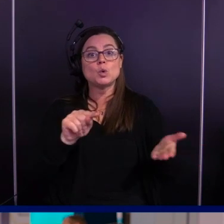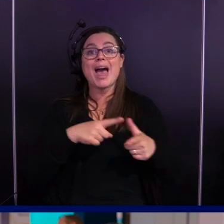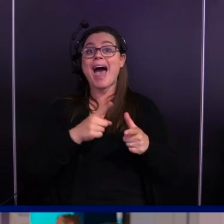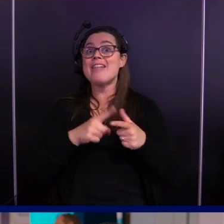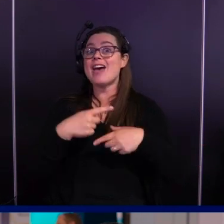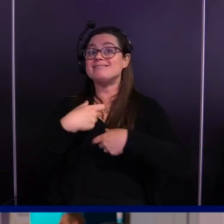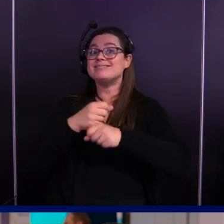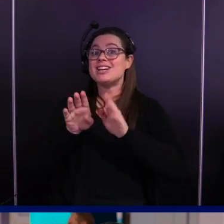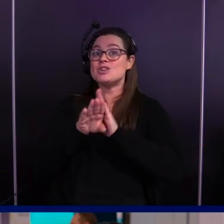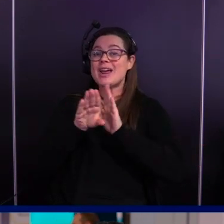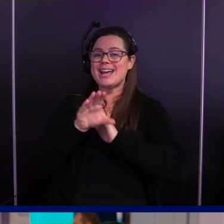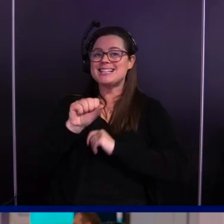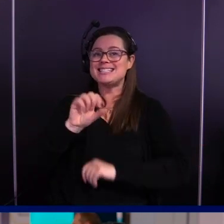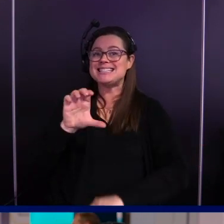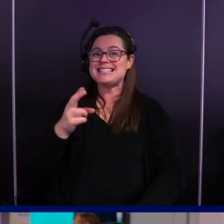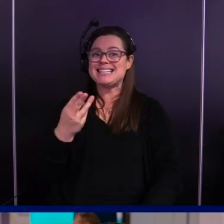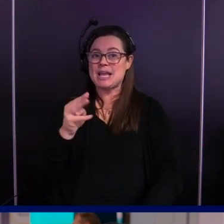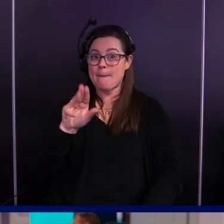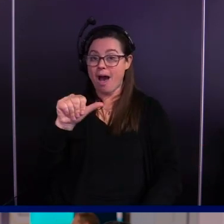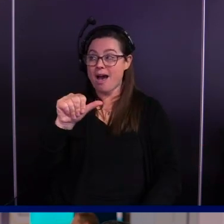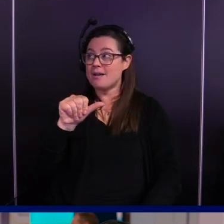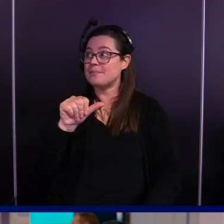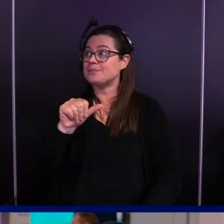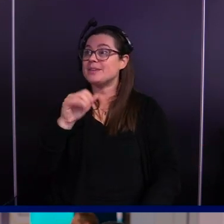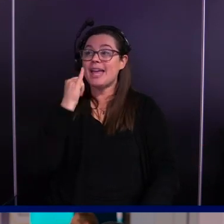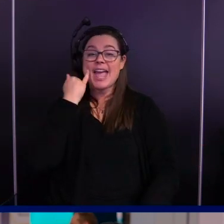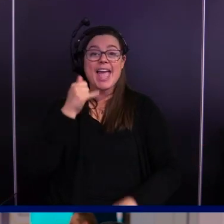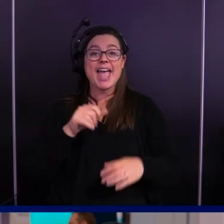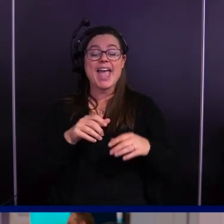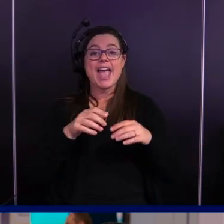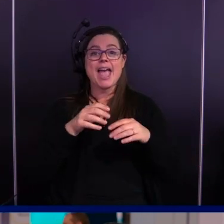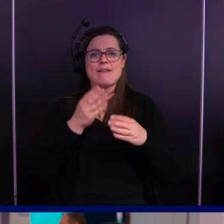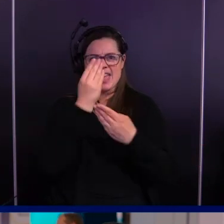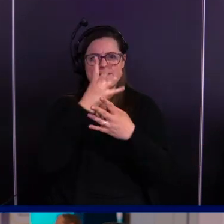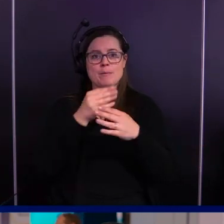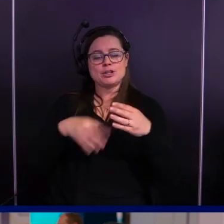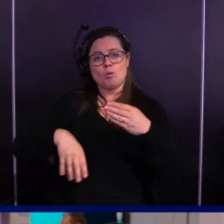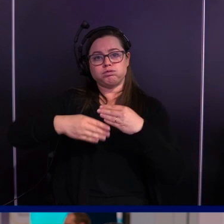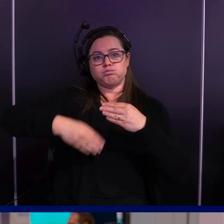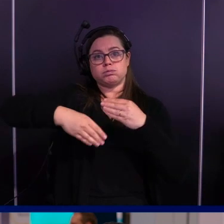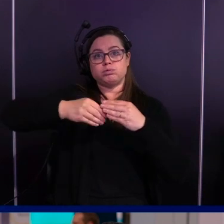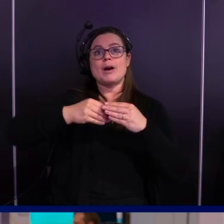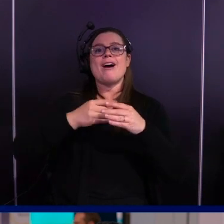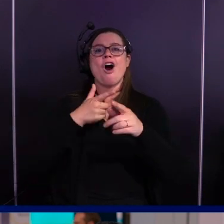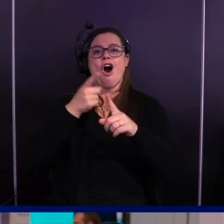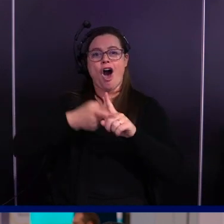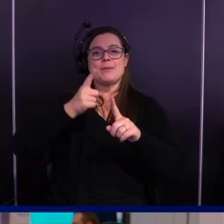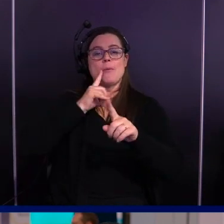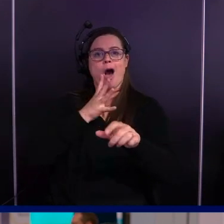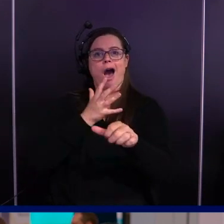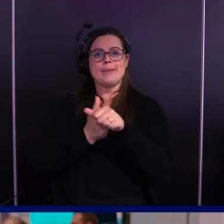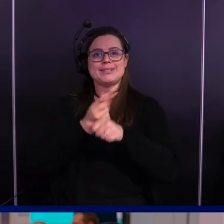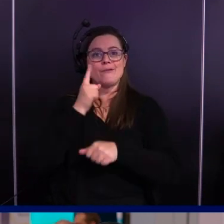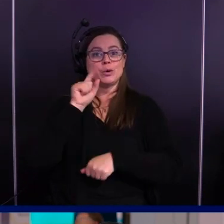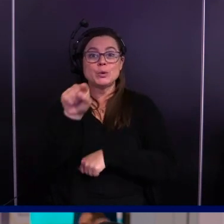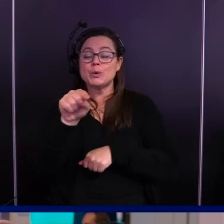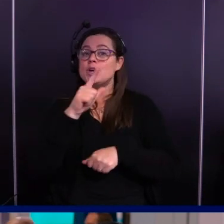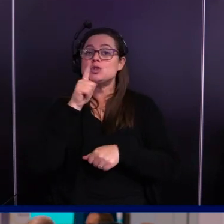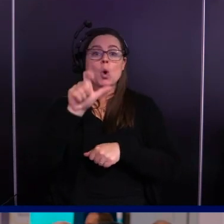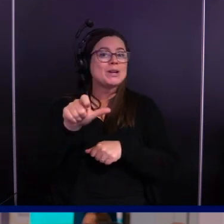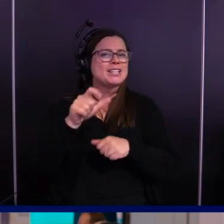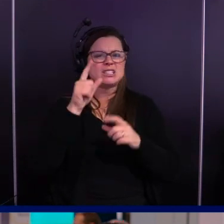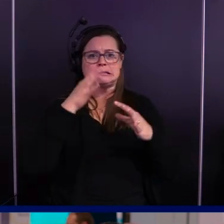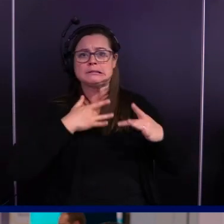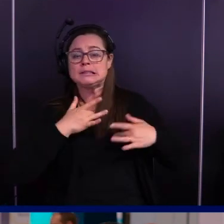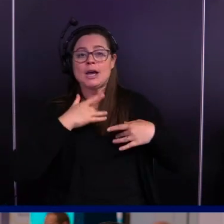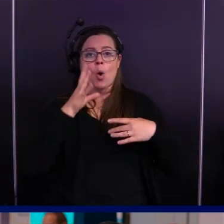schema. And if the data is keep on coming, automatically it will update all the data catalog. You don't need to worry about data ingestion and